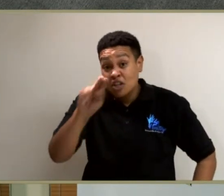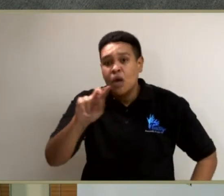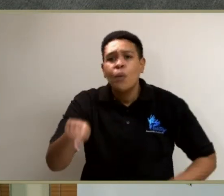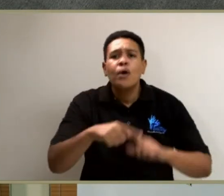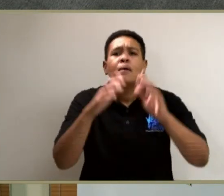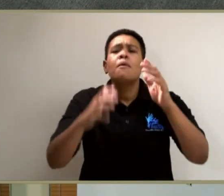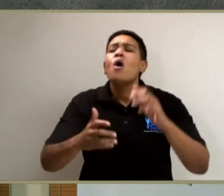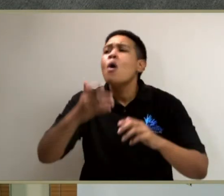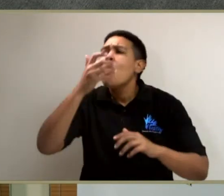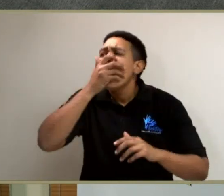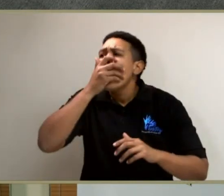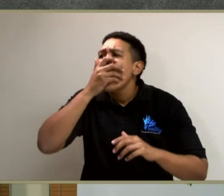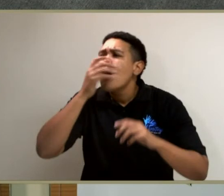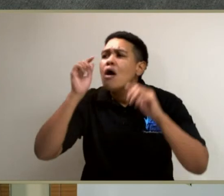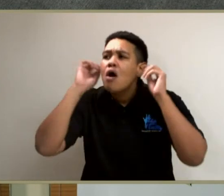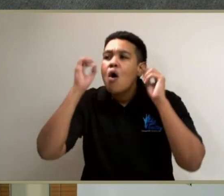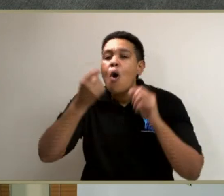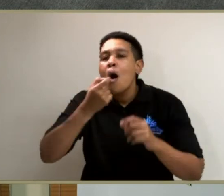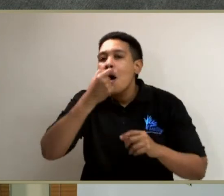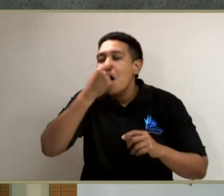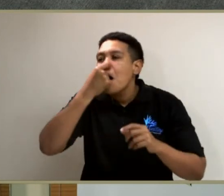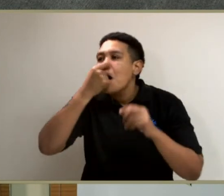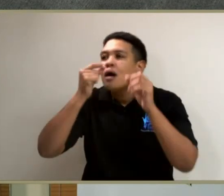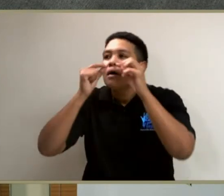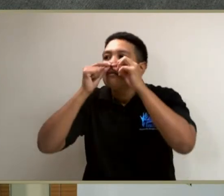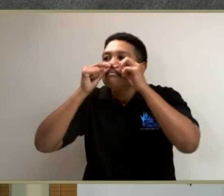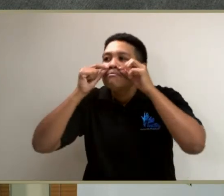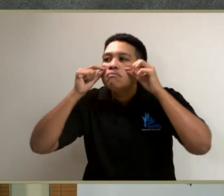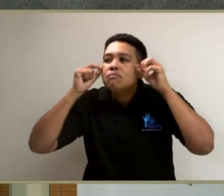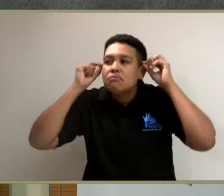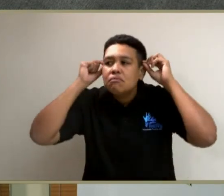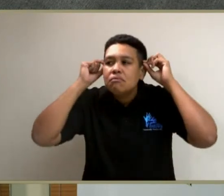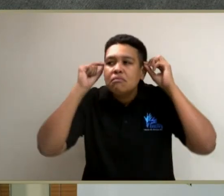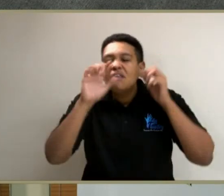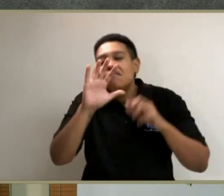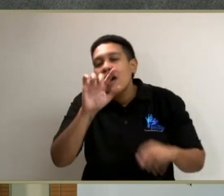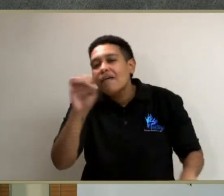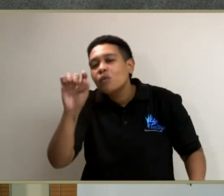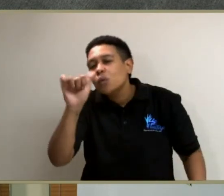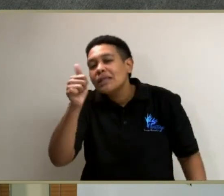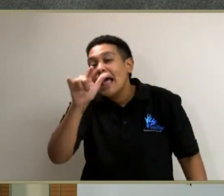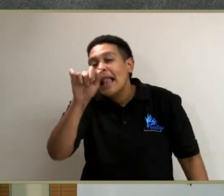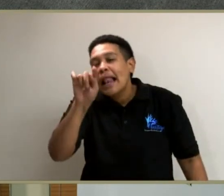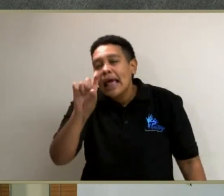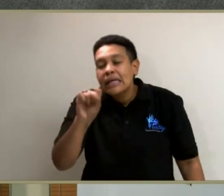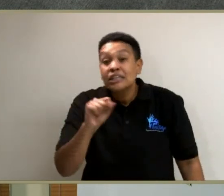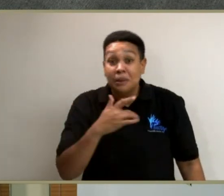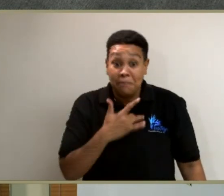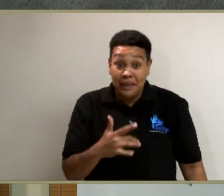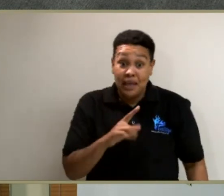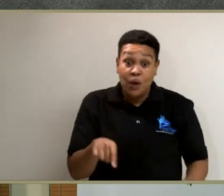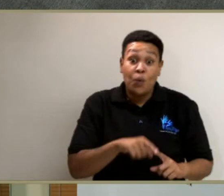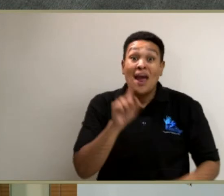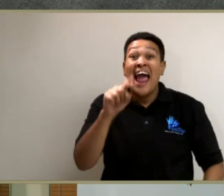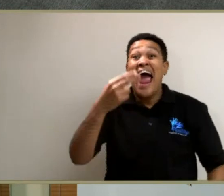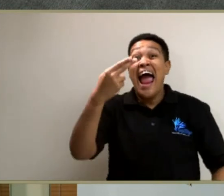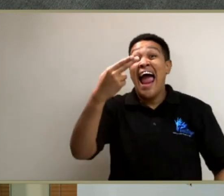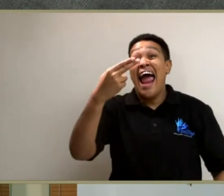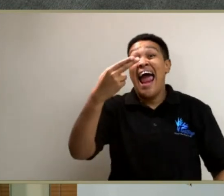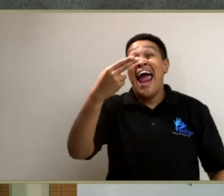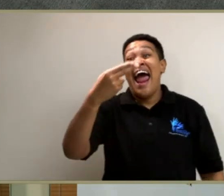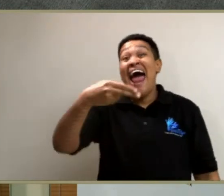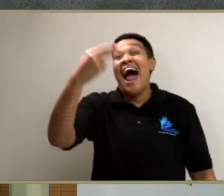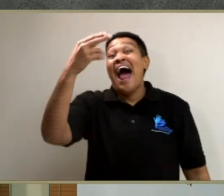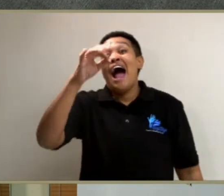you or a nasal cannula, you're usually getting maybe about 5 to 10 liters of oxygen. When persons go on high-flow